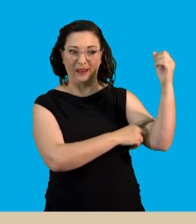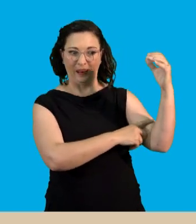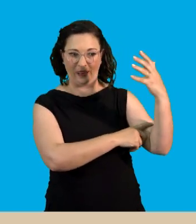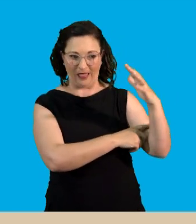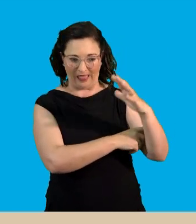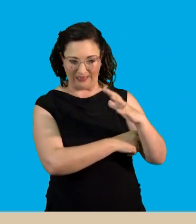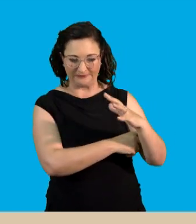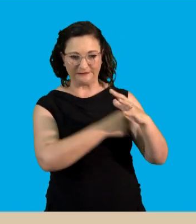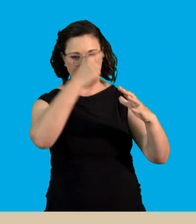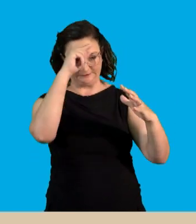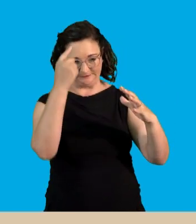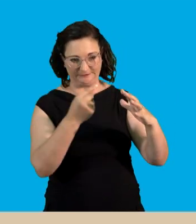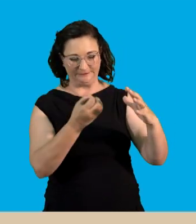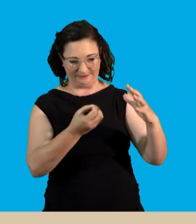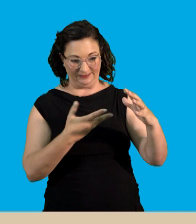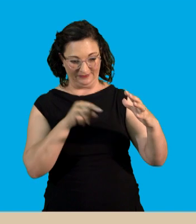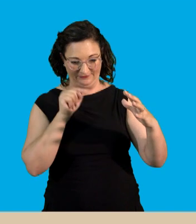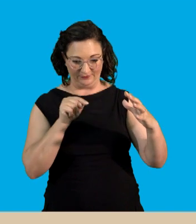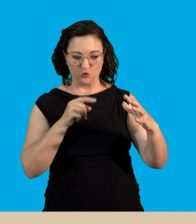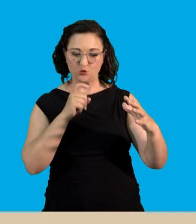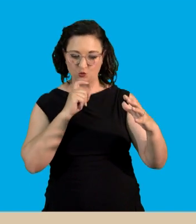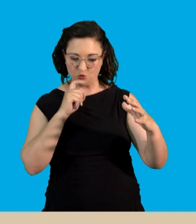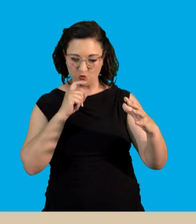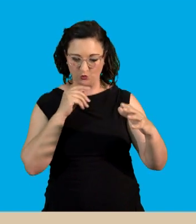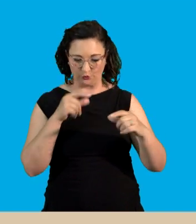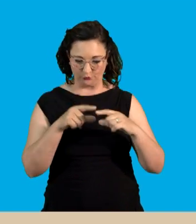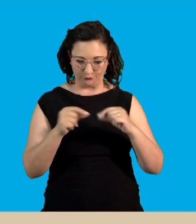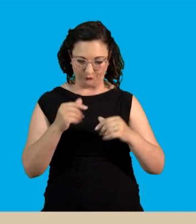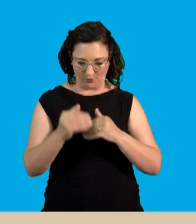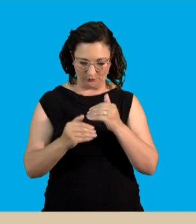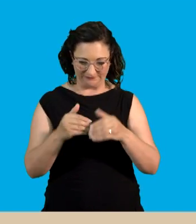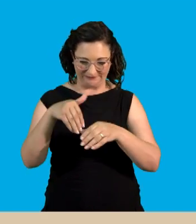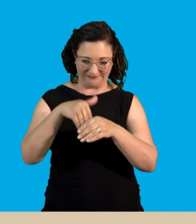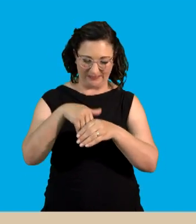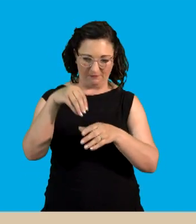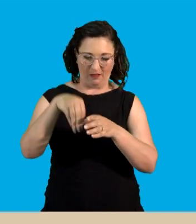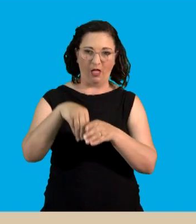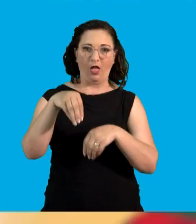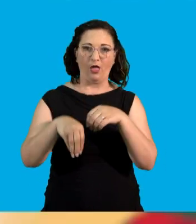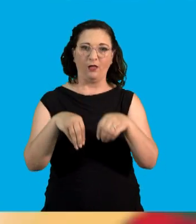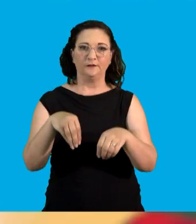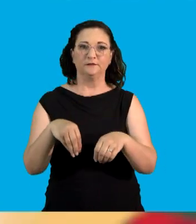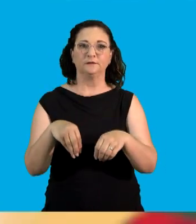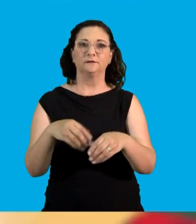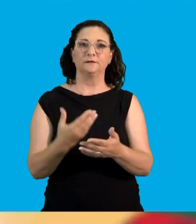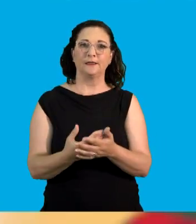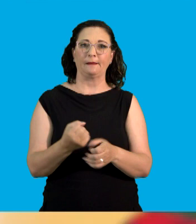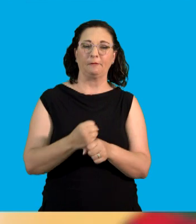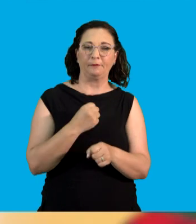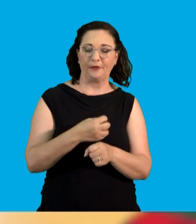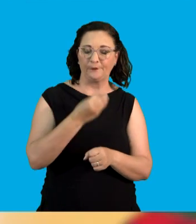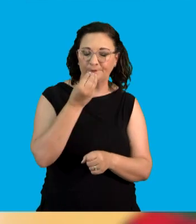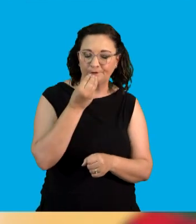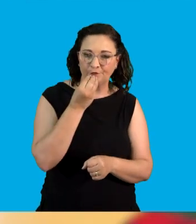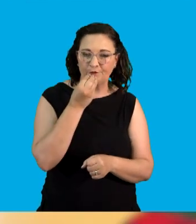and this light and heat energy is then used for the process of photosynthesis for plants to make their own